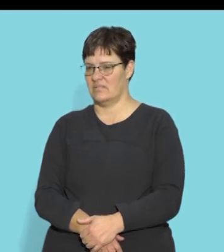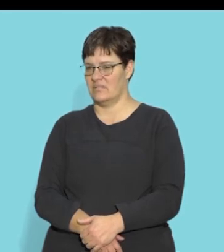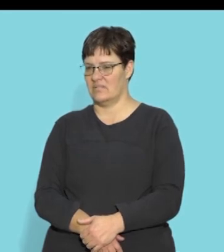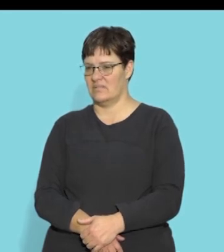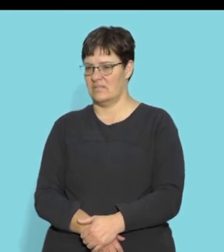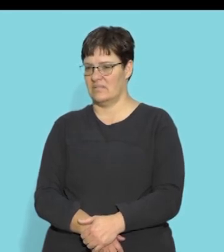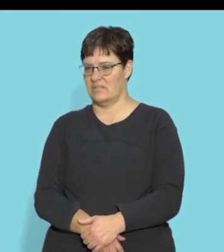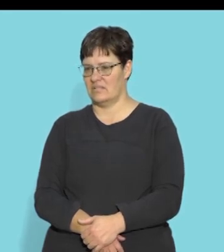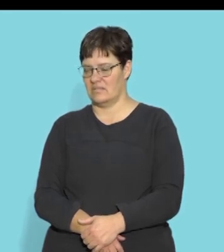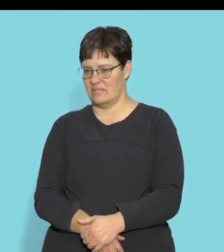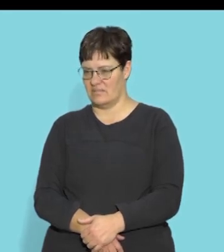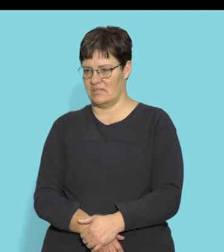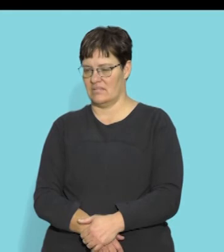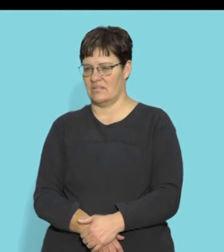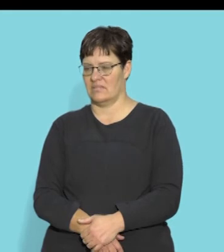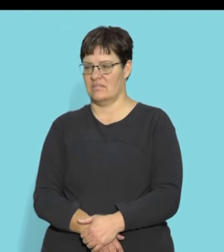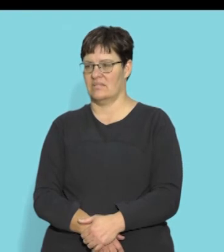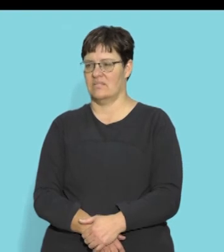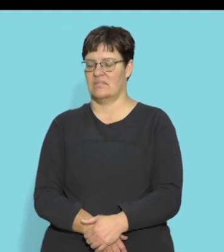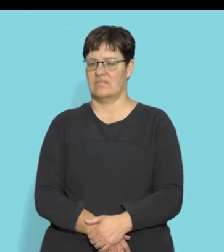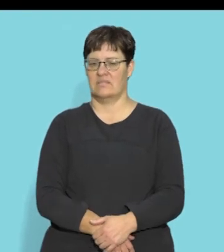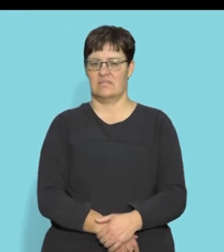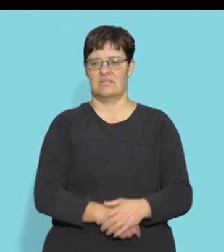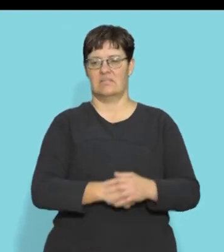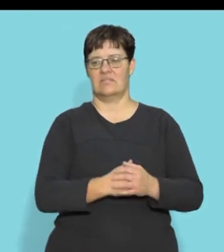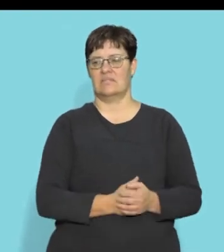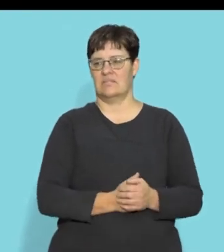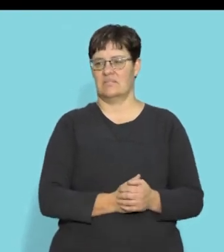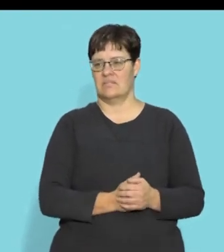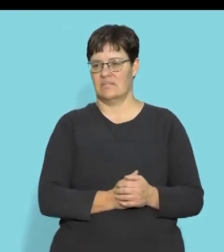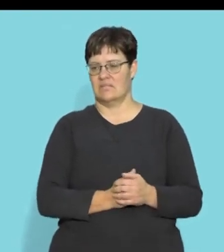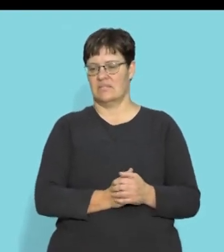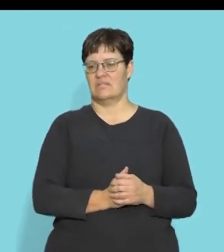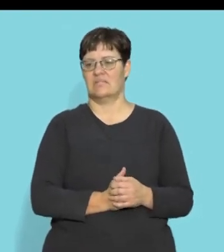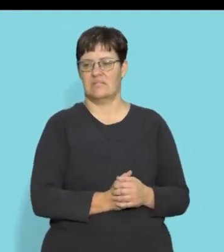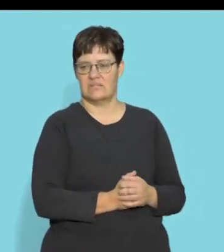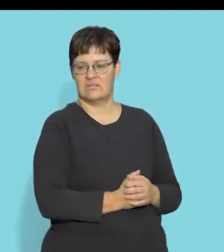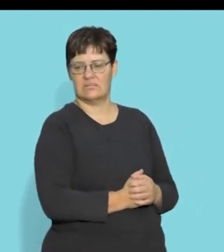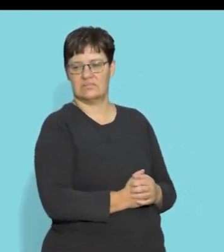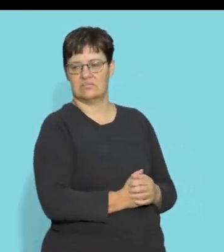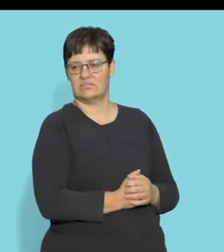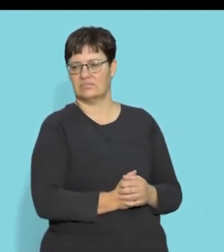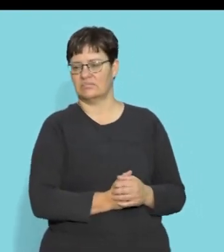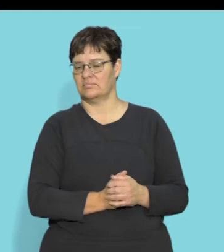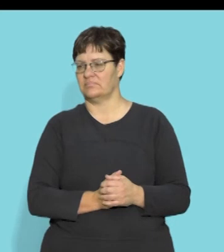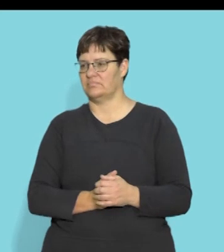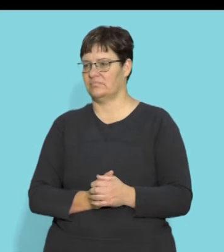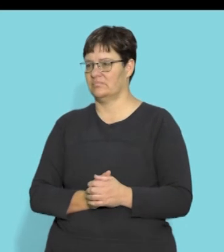cord. Yeah. Go to spinal cord. Okay. Now we're doing B. All right. B. Yeah.